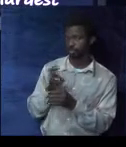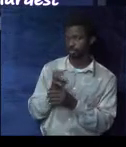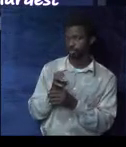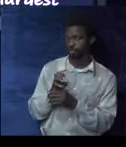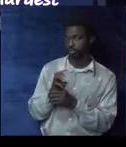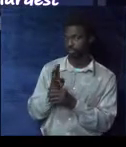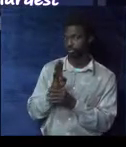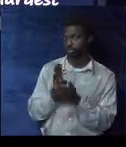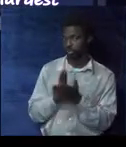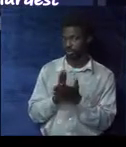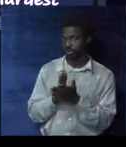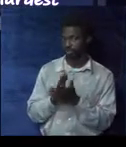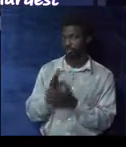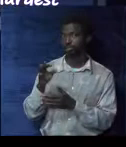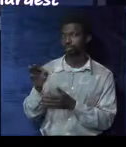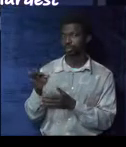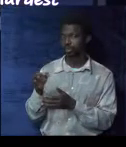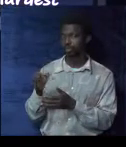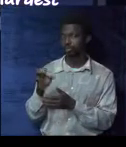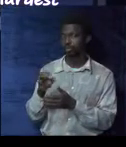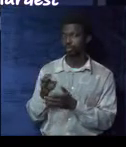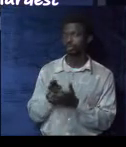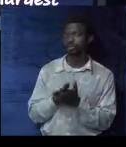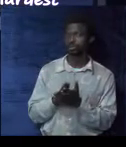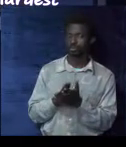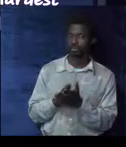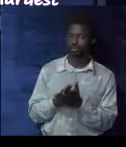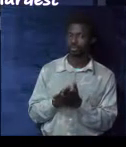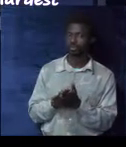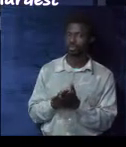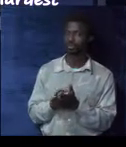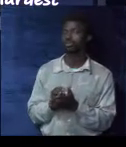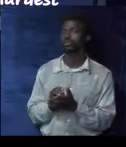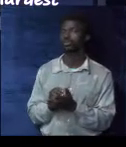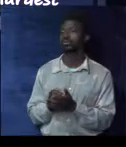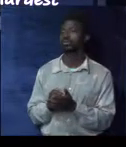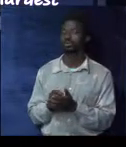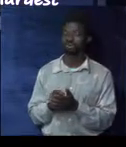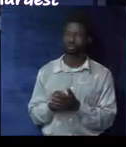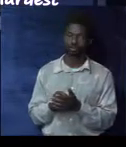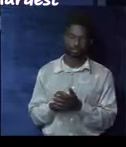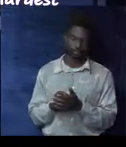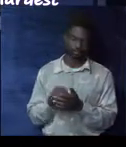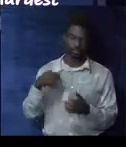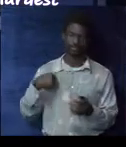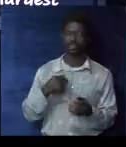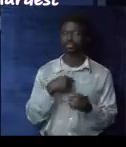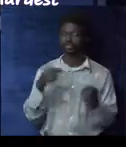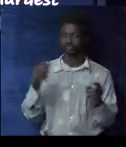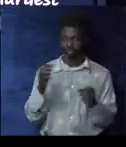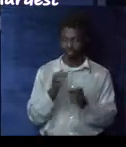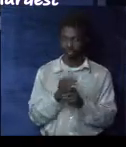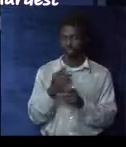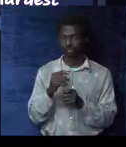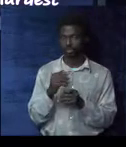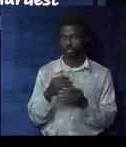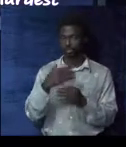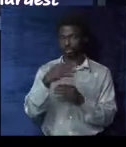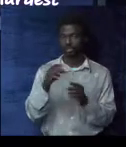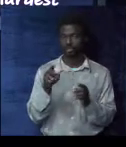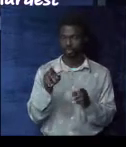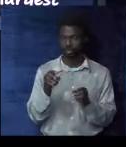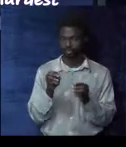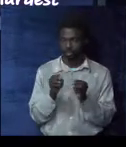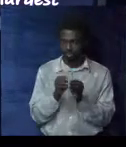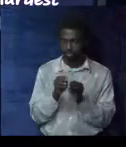600 billion, this one has 900 billion. So this one is the smaller one. So we take that as number 3.